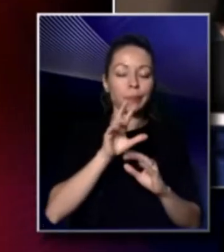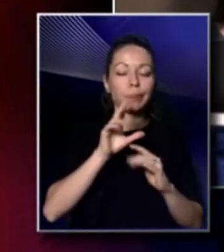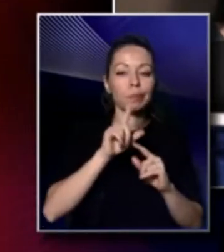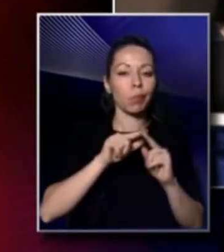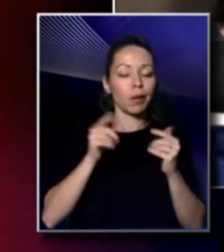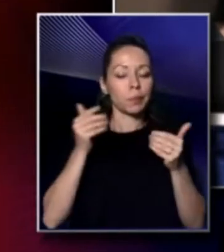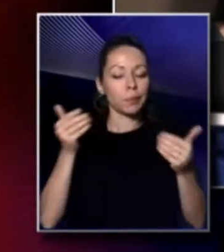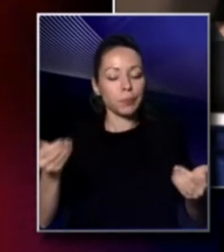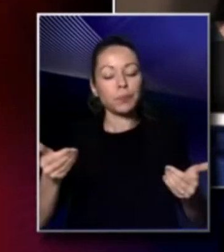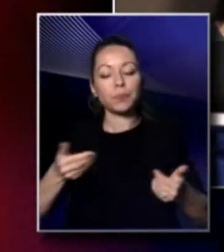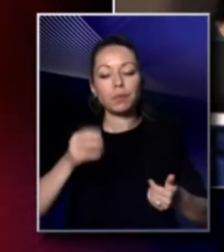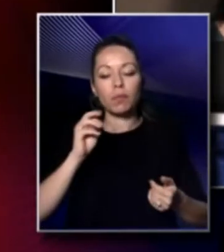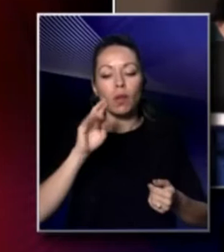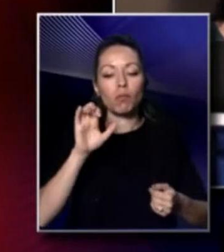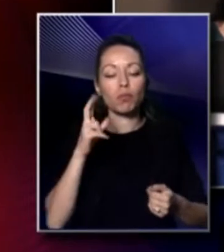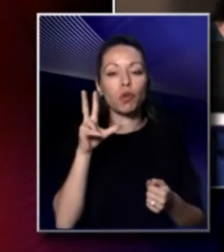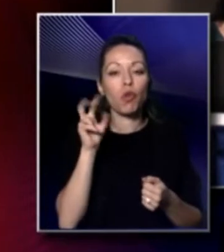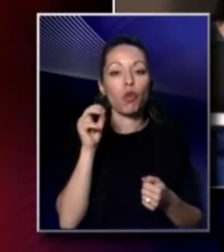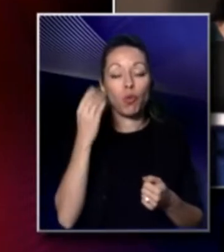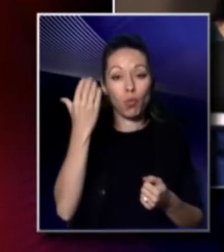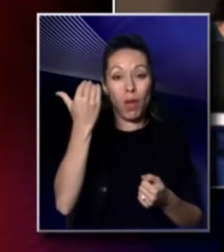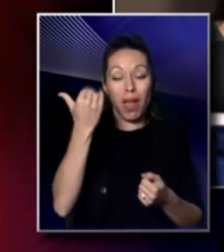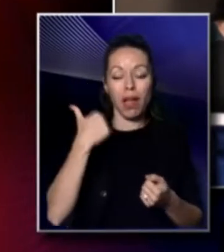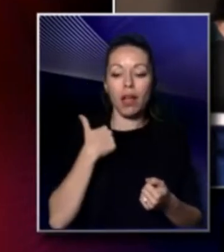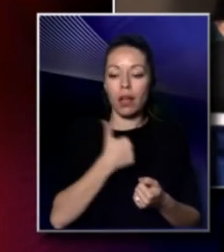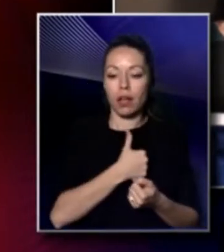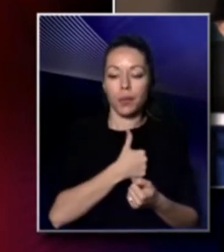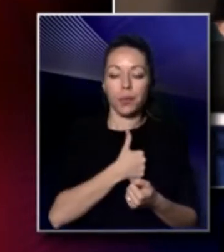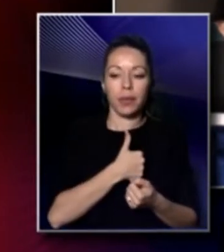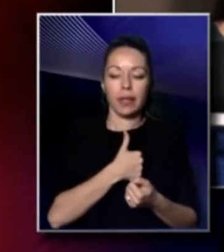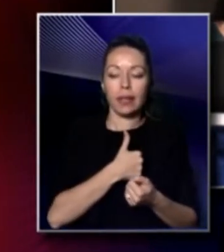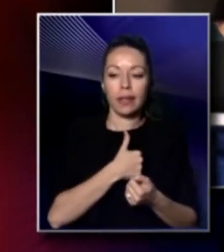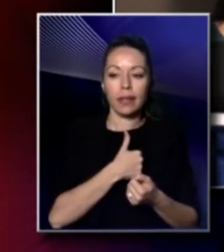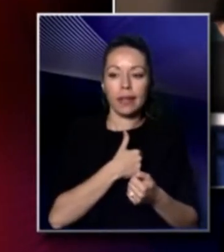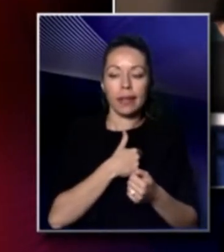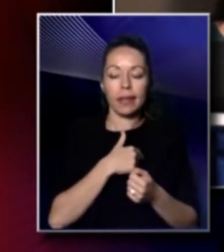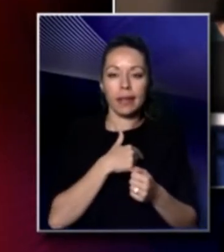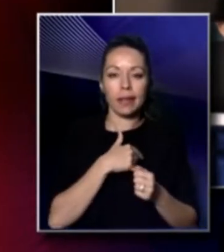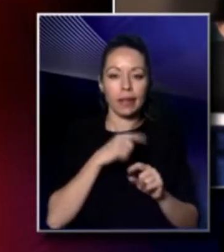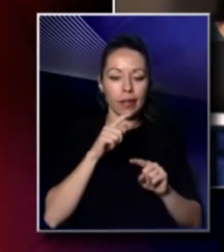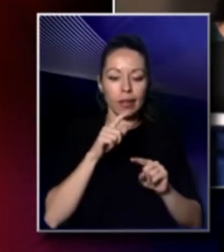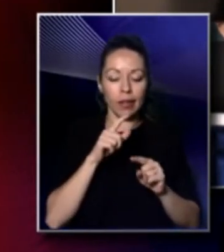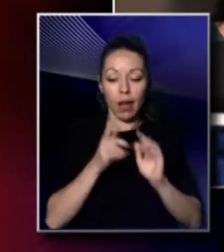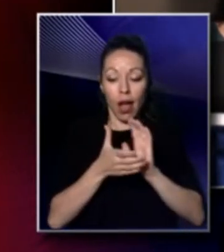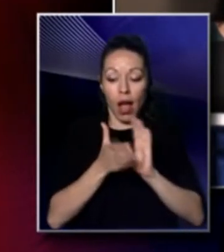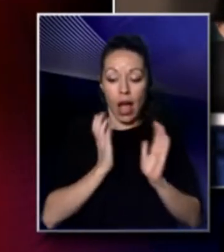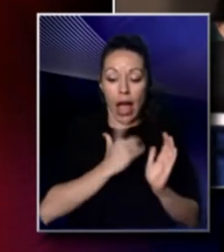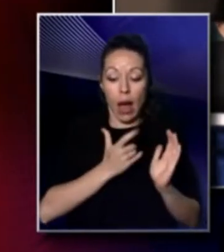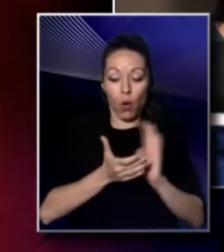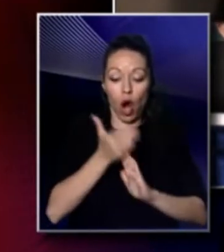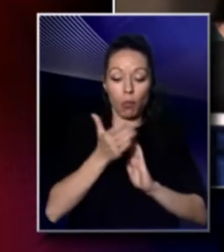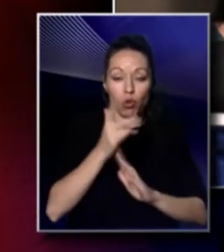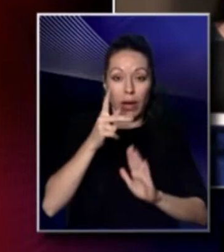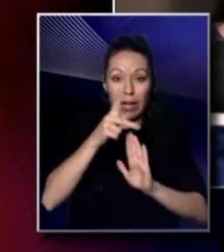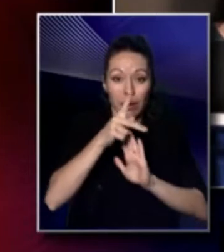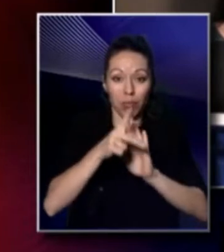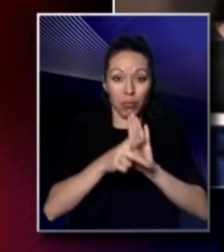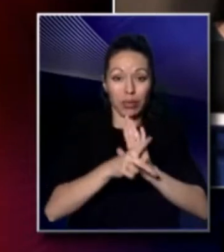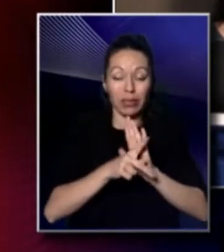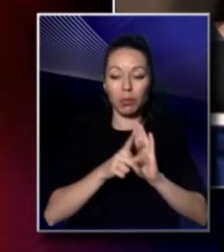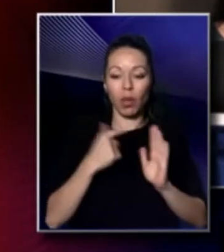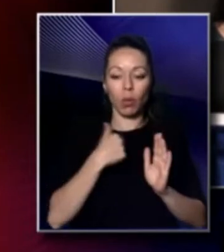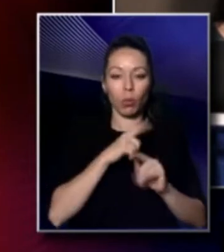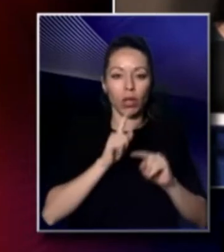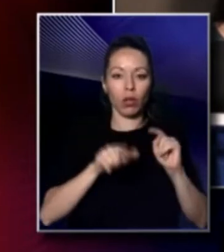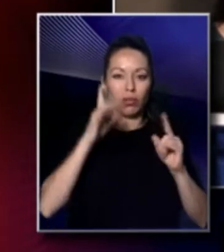the reason for that was we couldn't agree on operating principles. And what we mean by